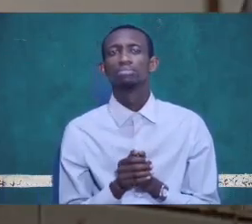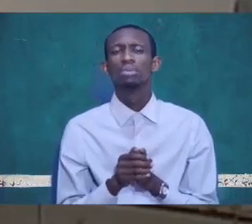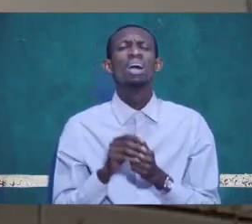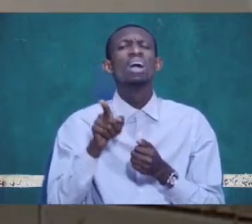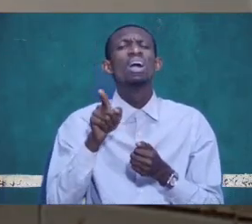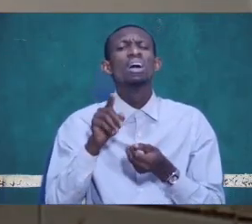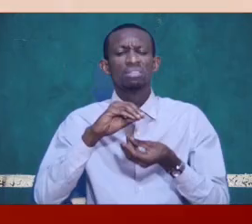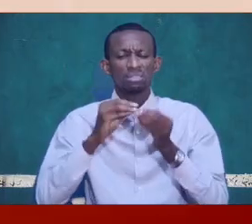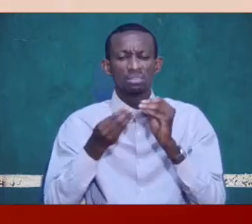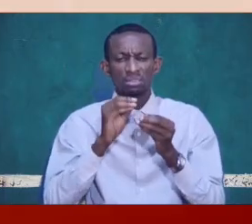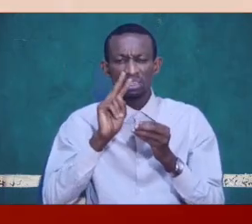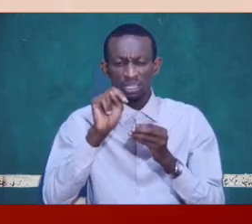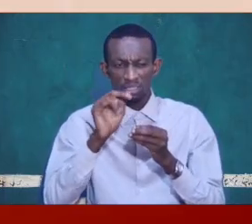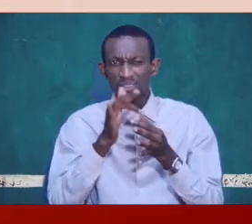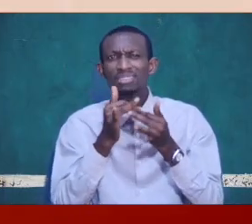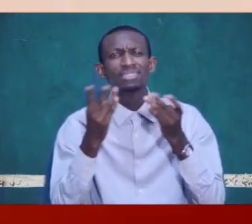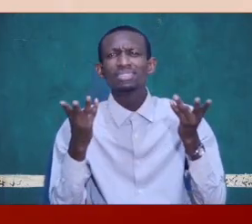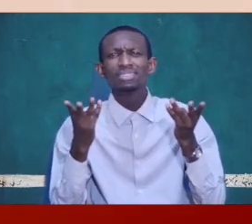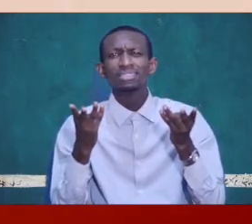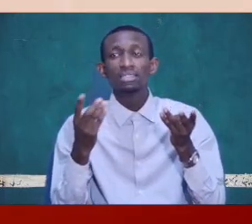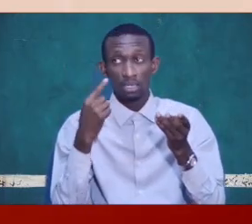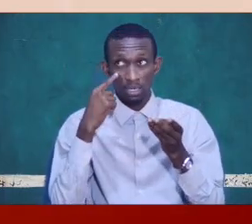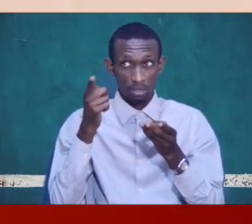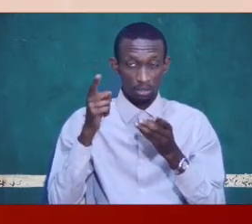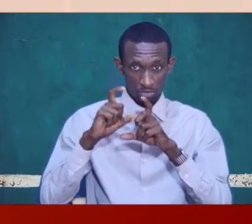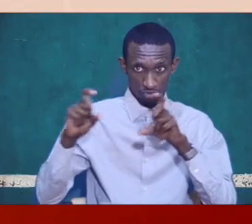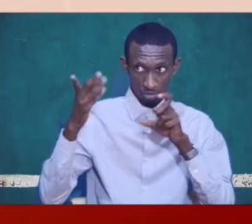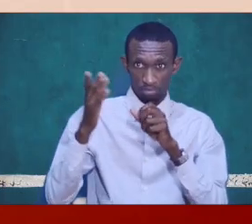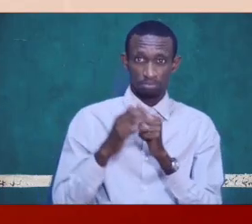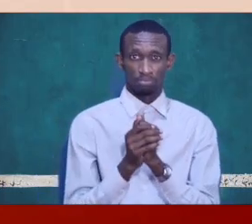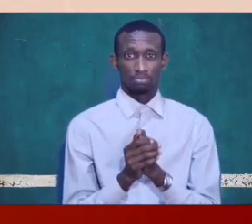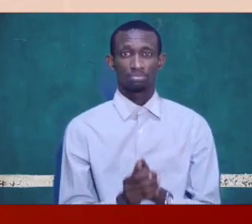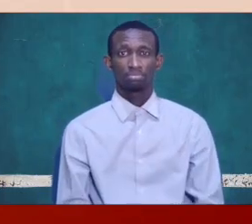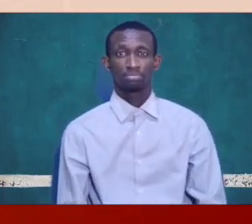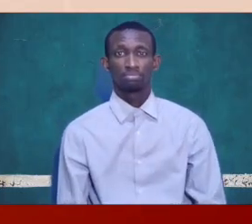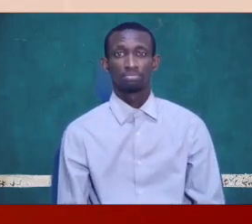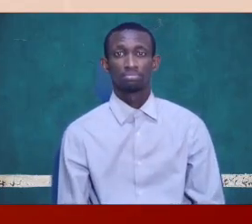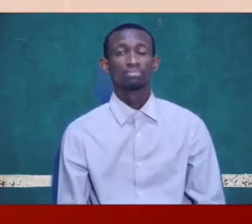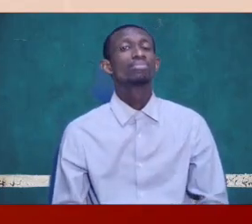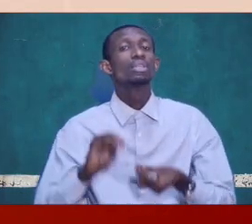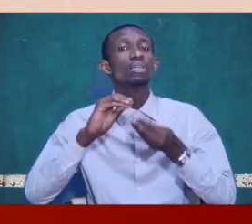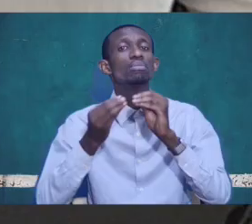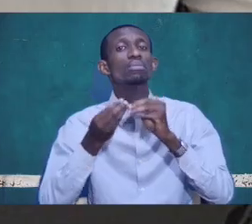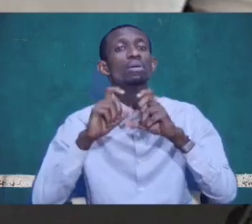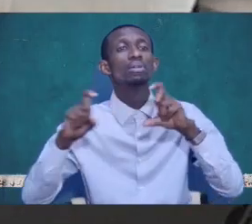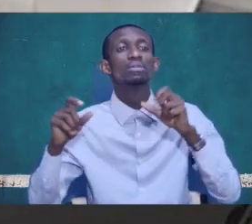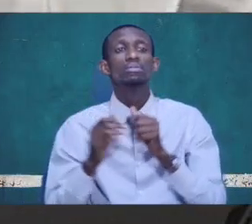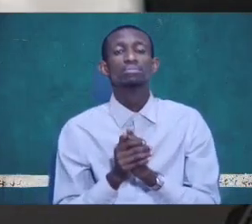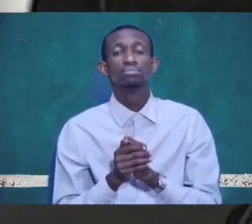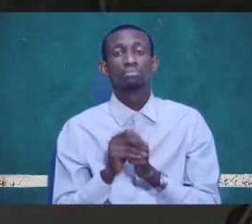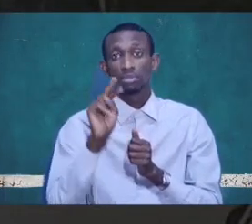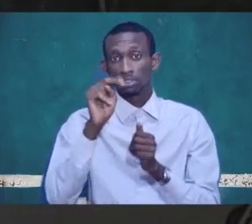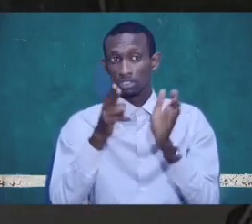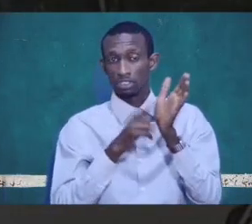neutrons. From this formula, it can be seen that the number of neutrons is